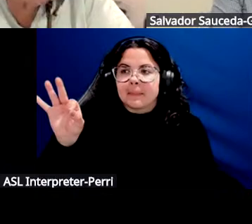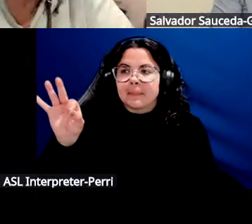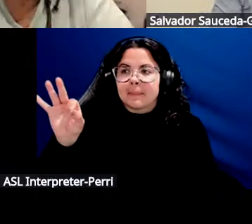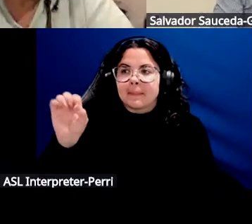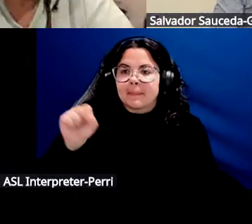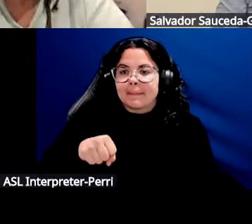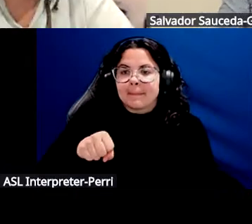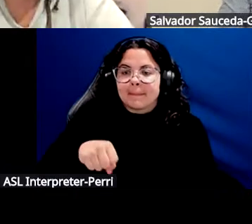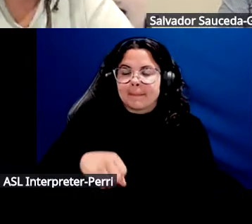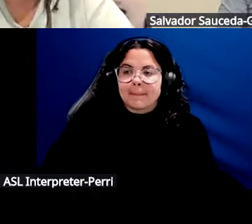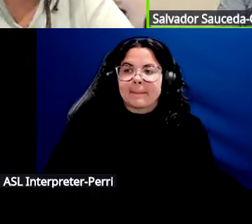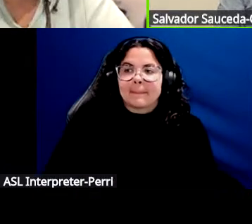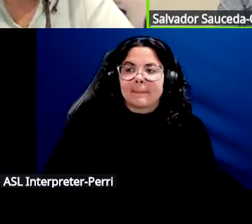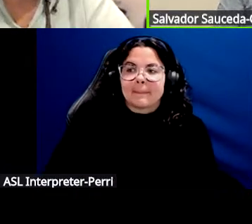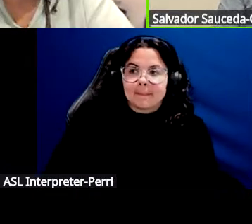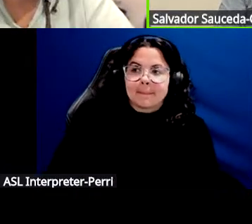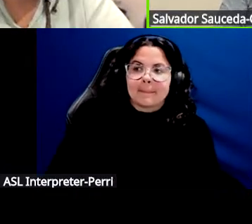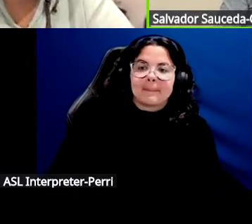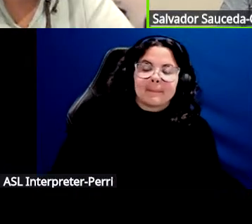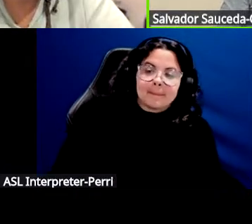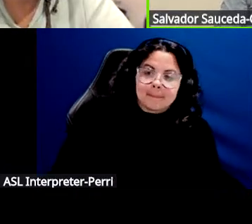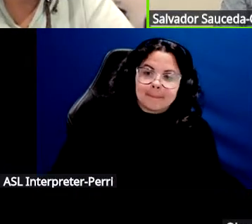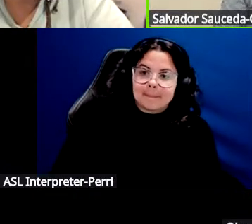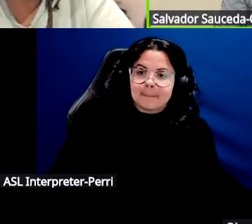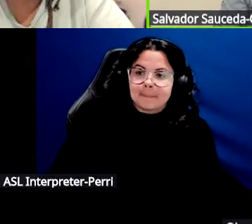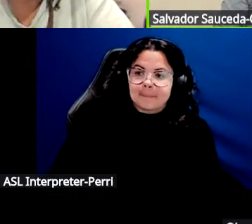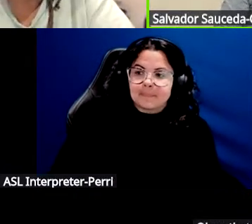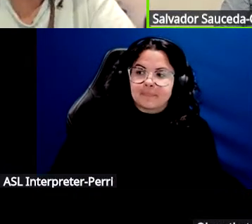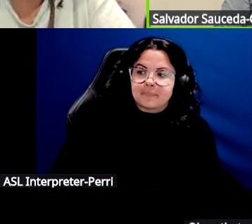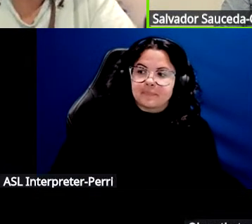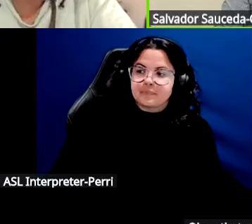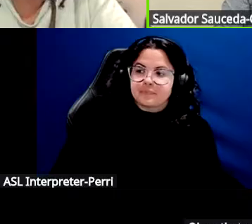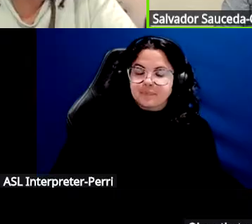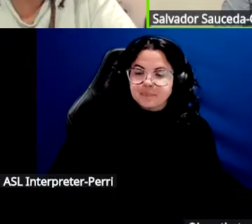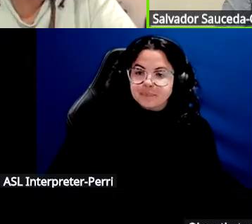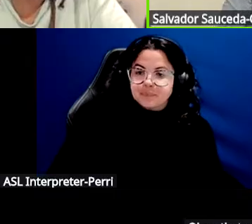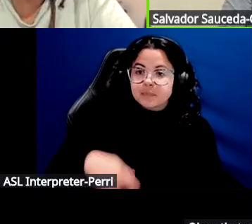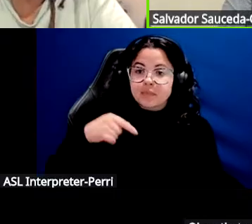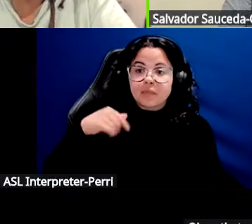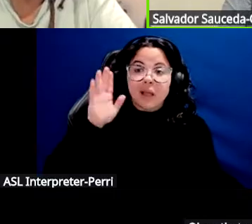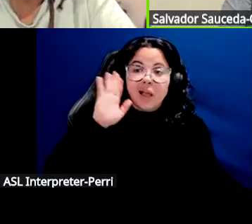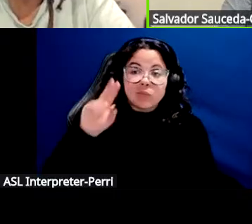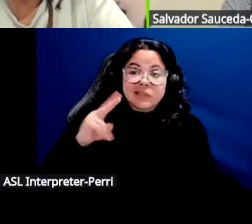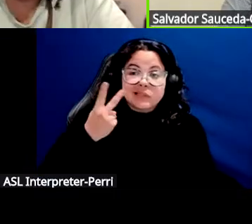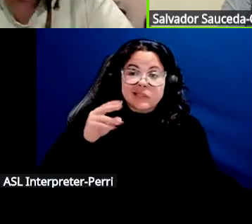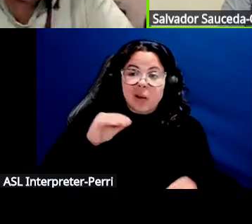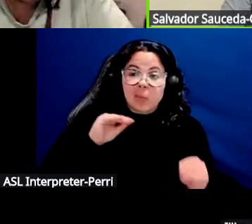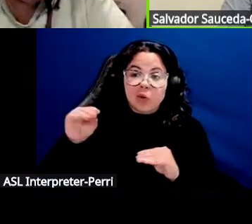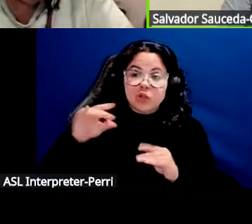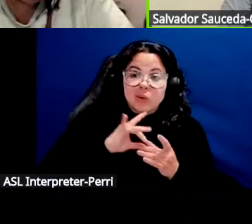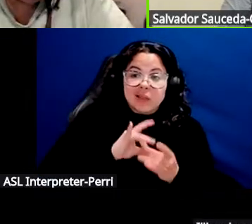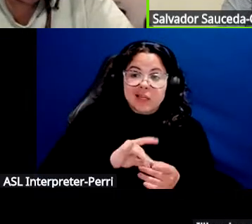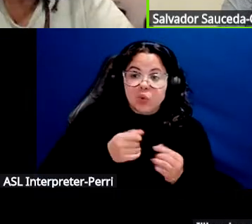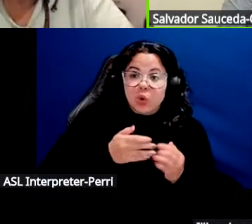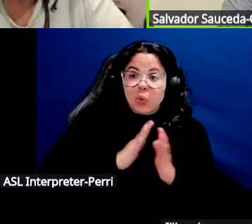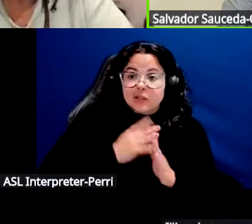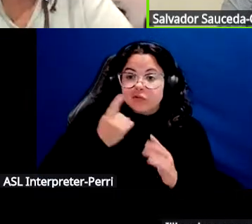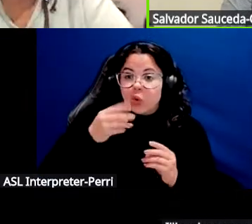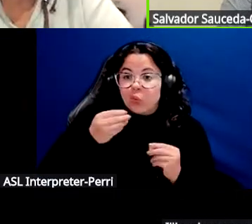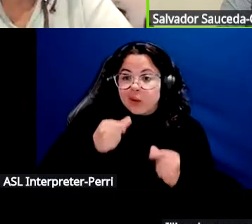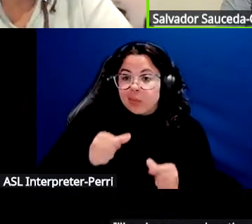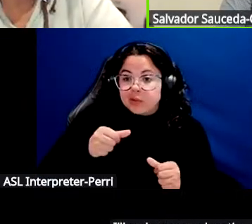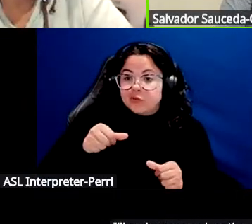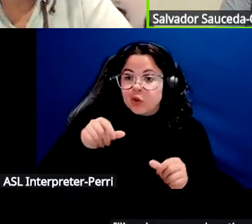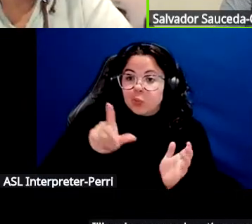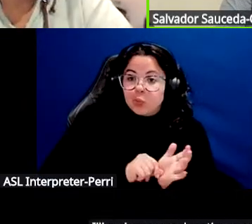Aye. Okay, that motion carries, Chairwoman. I'll make a second Thank you. motion in regards to his request for reimbursement of print